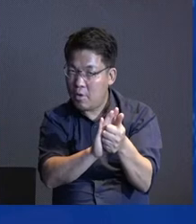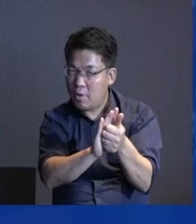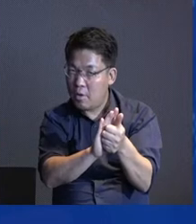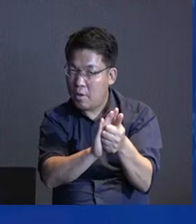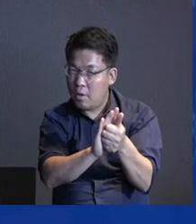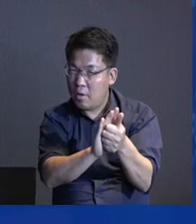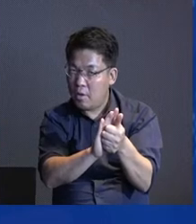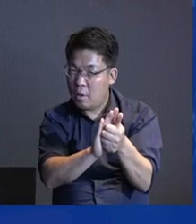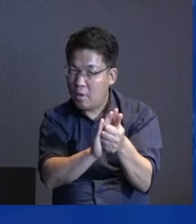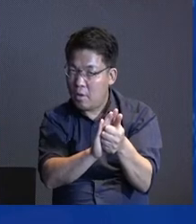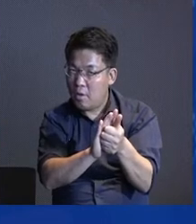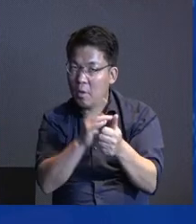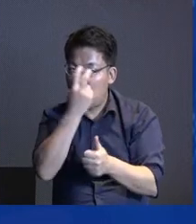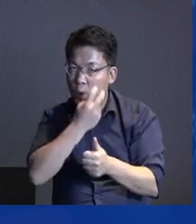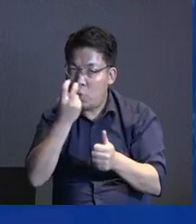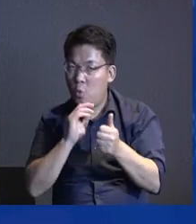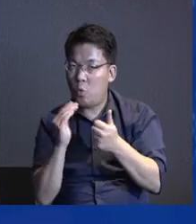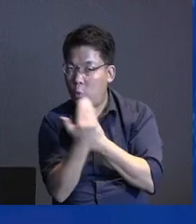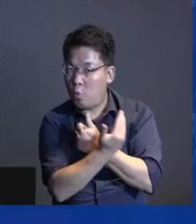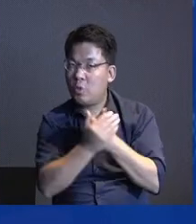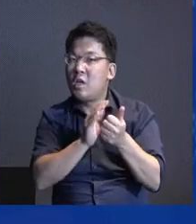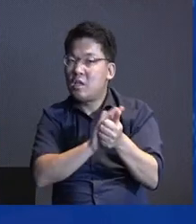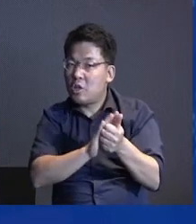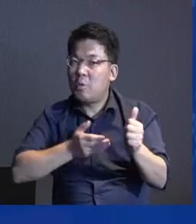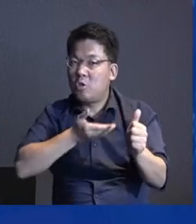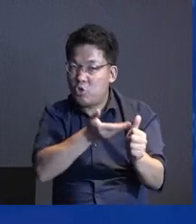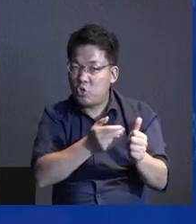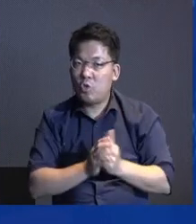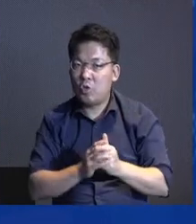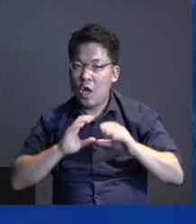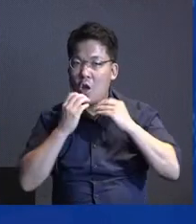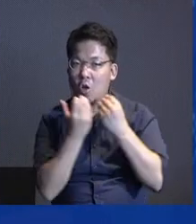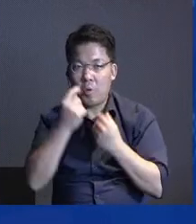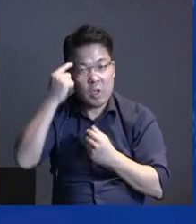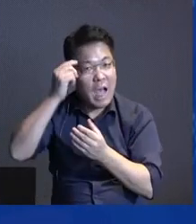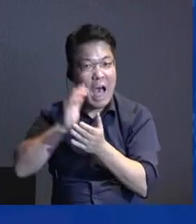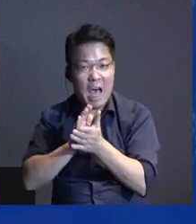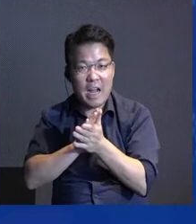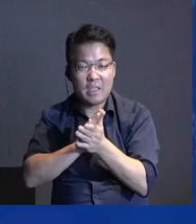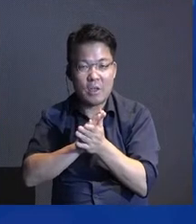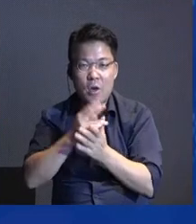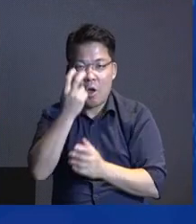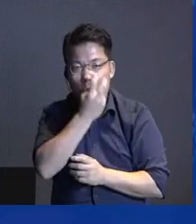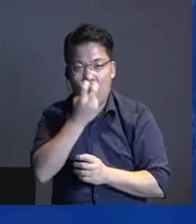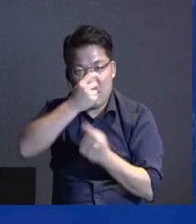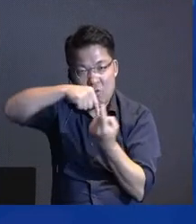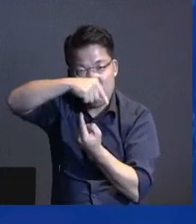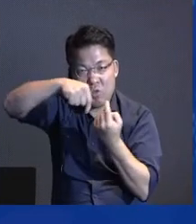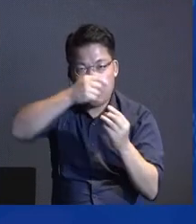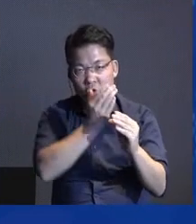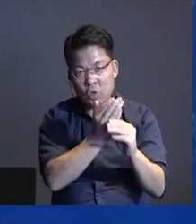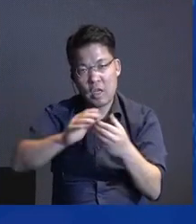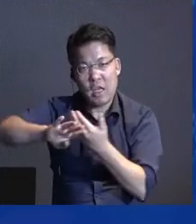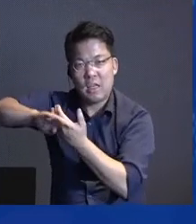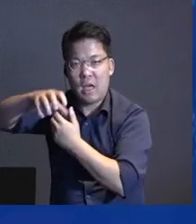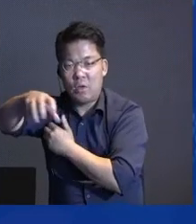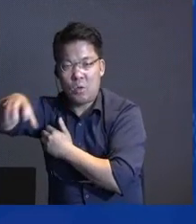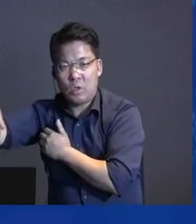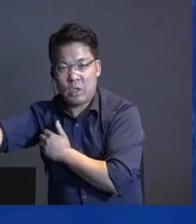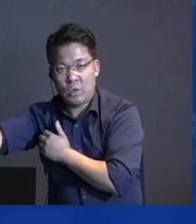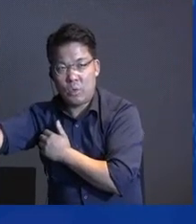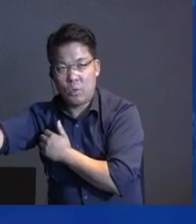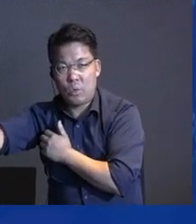community themselves. So it is something that it is highly adaptive, and it promotes, it empowers